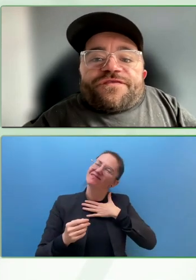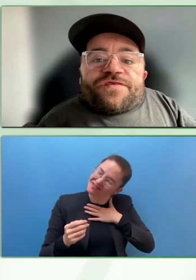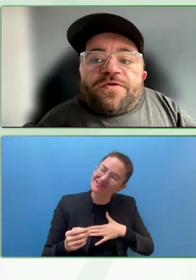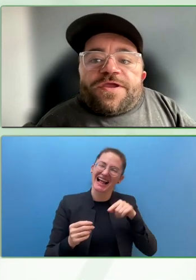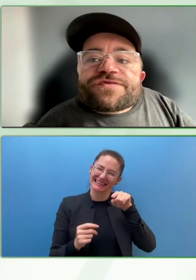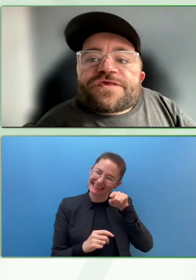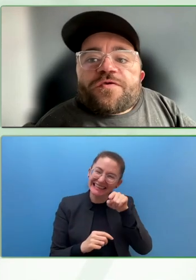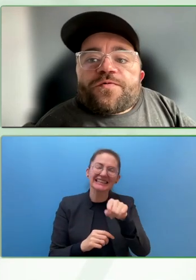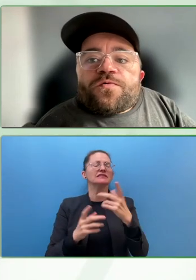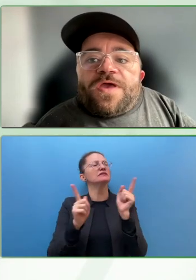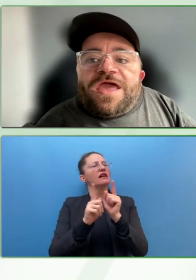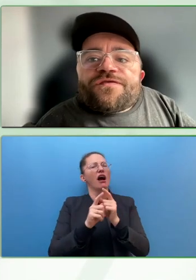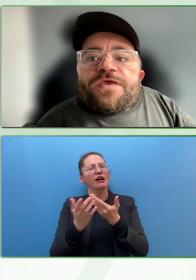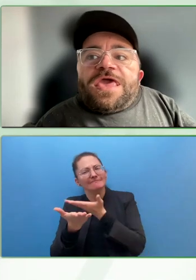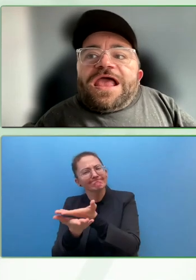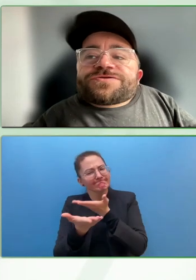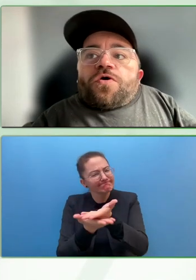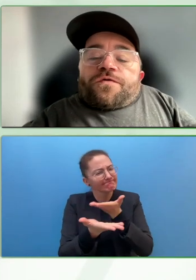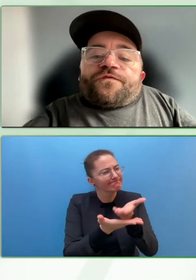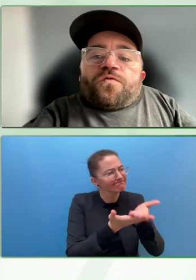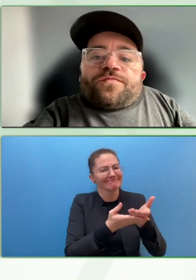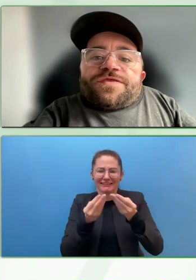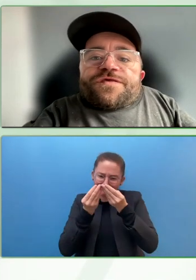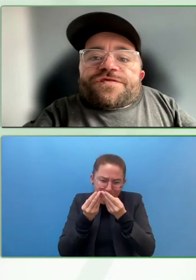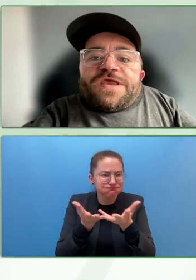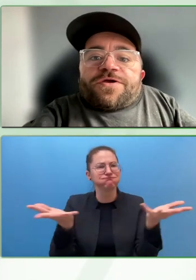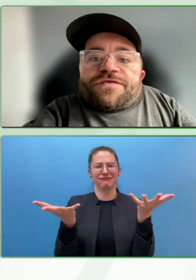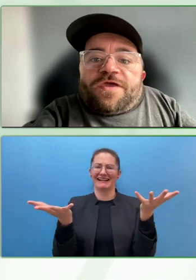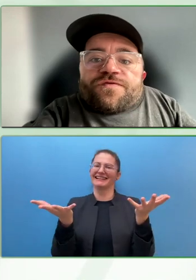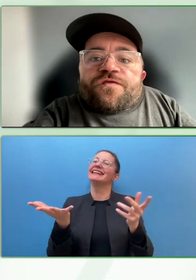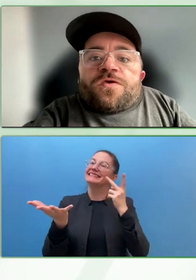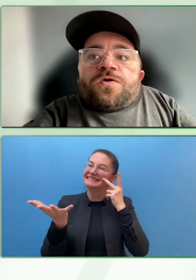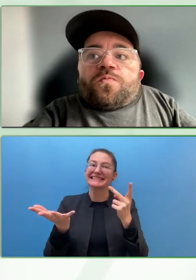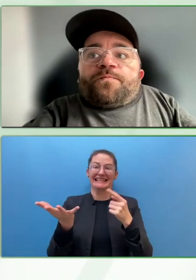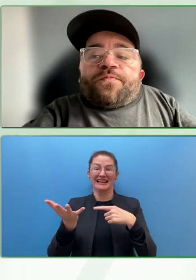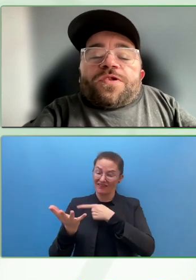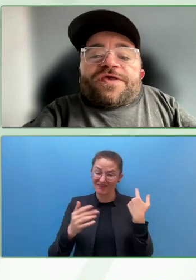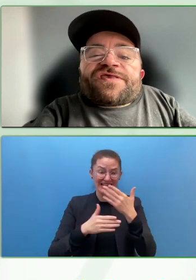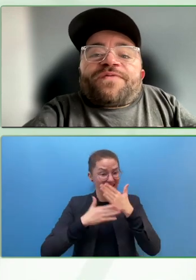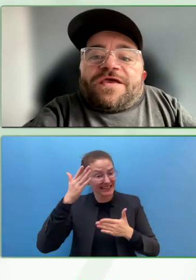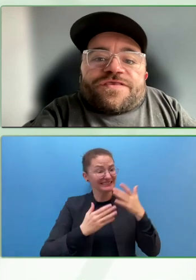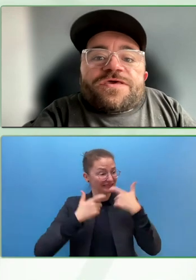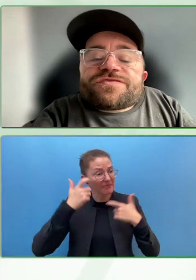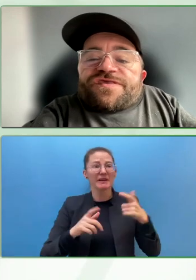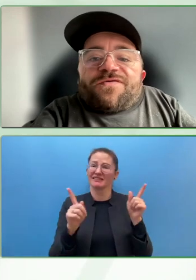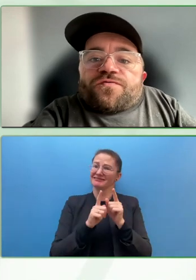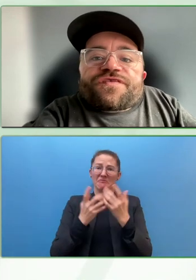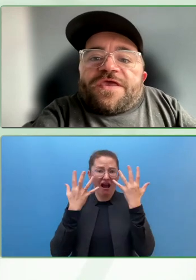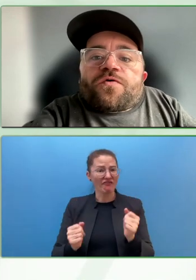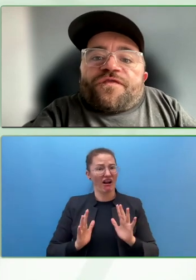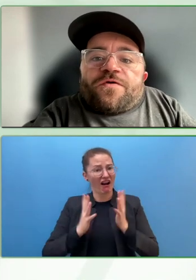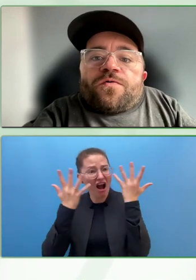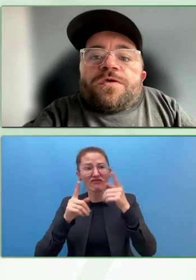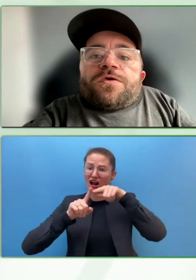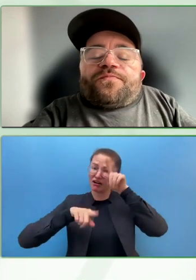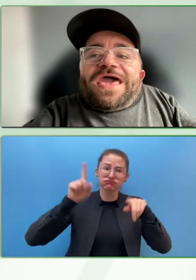diverse lived experiences that we all have, and not conforming to the stereotypes of what people expect disabled to think